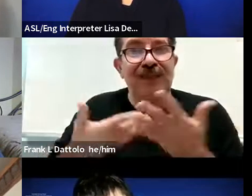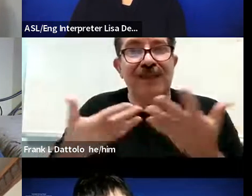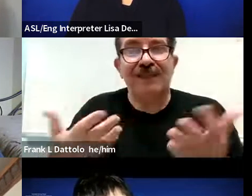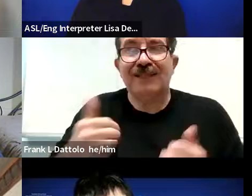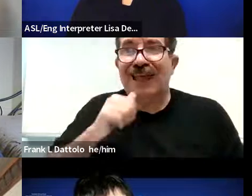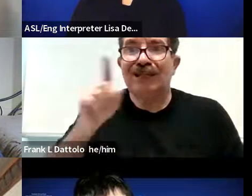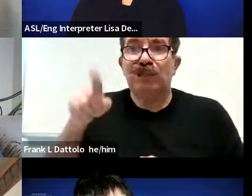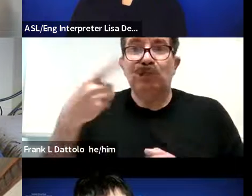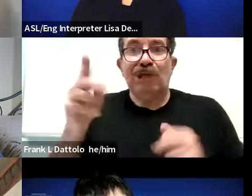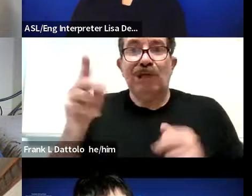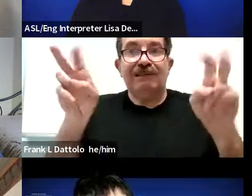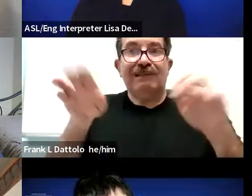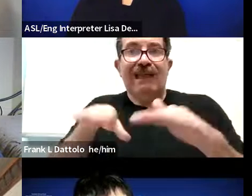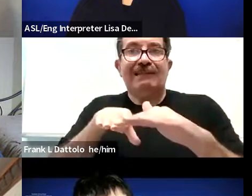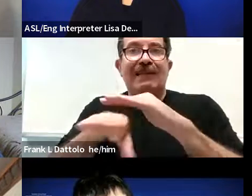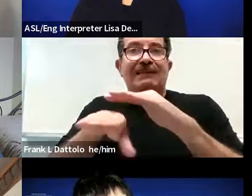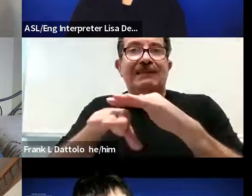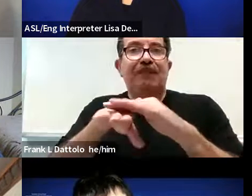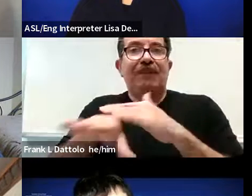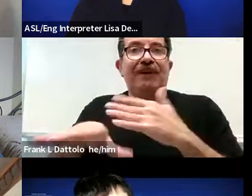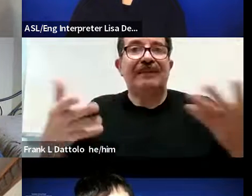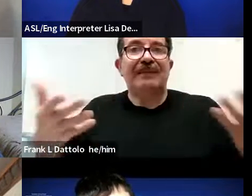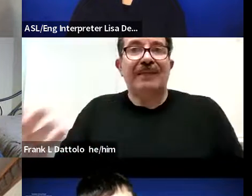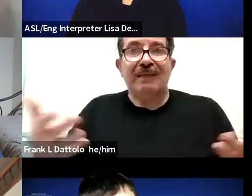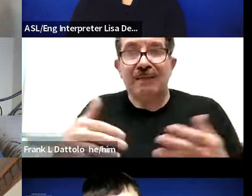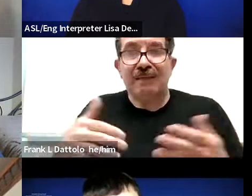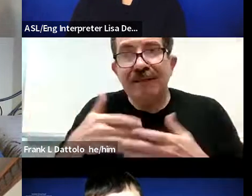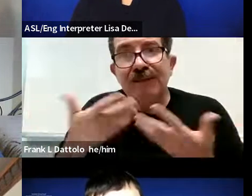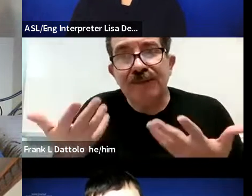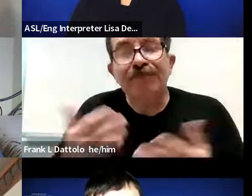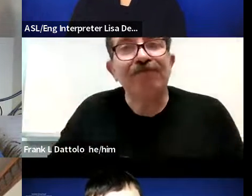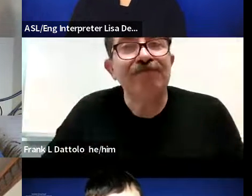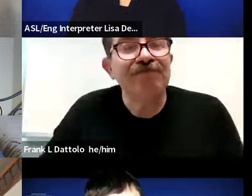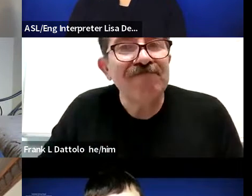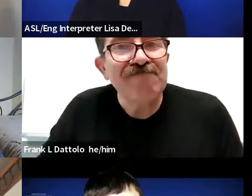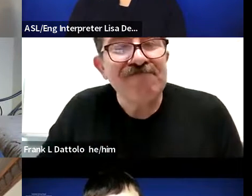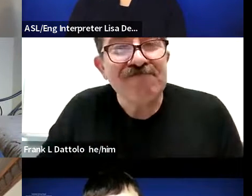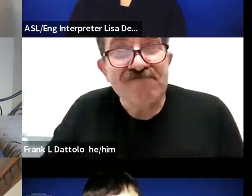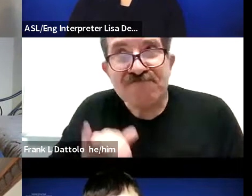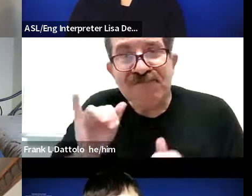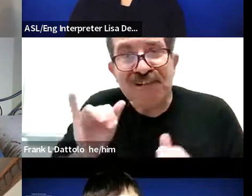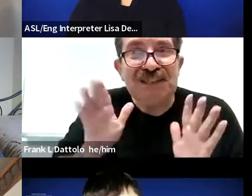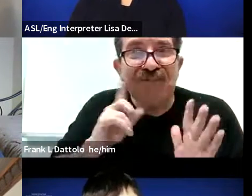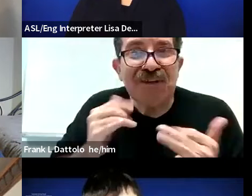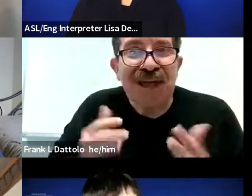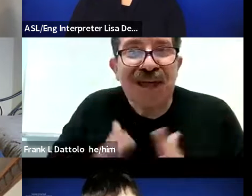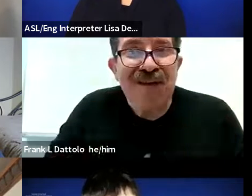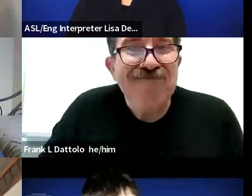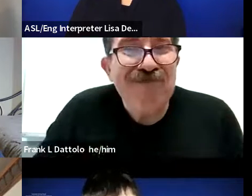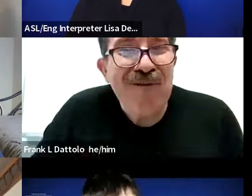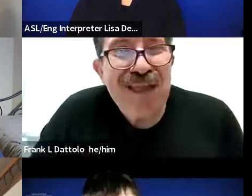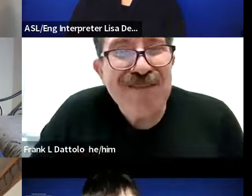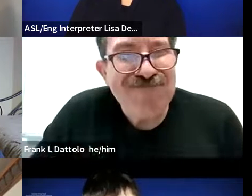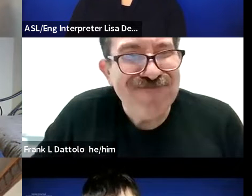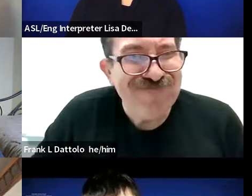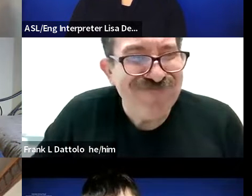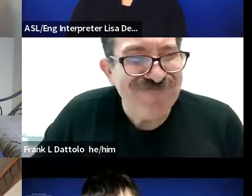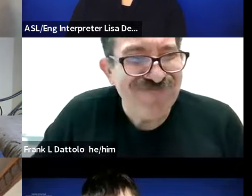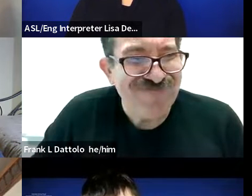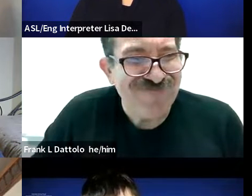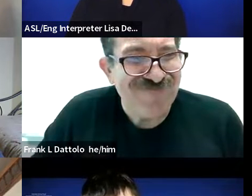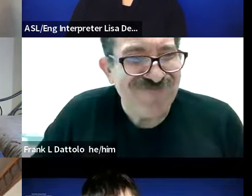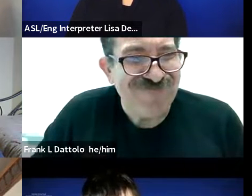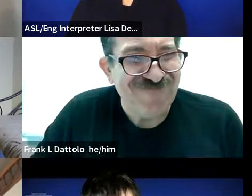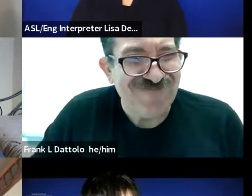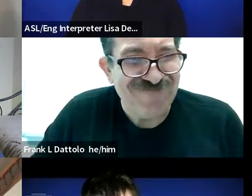many reasons why I would go to the theater, not just because it's accessible. That's how I would pick a show.